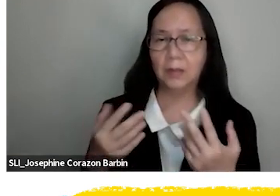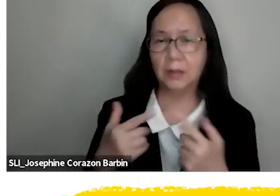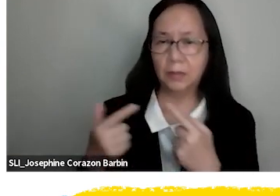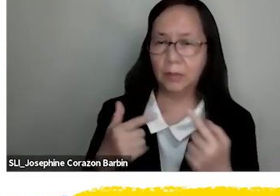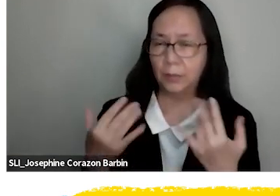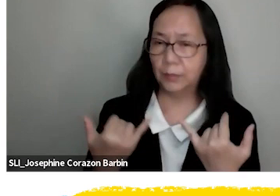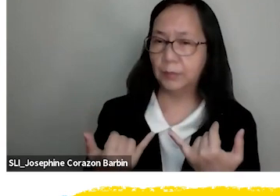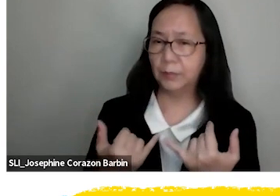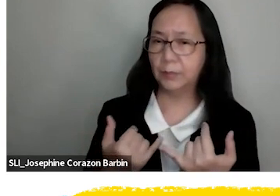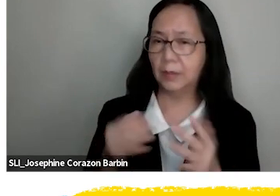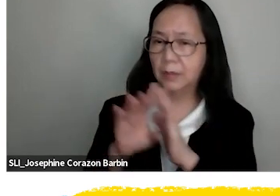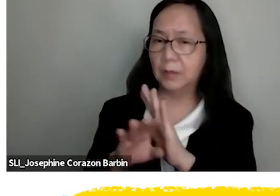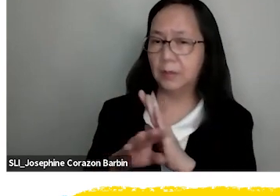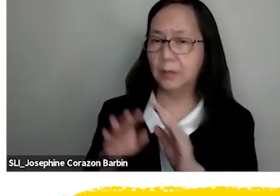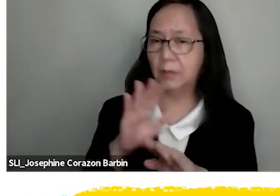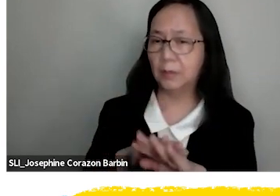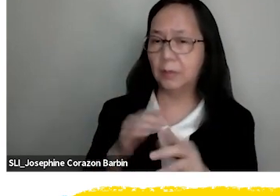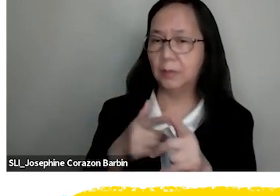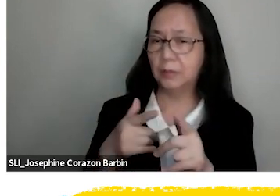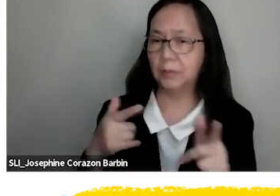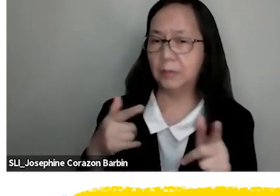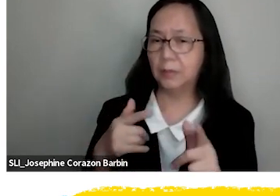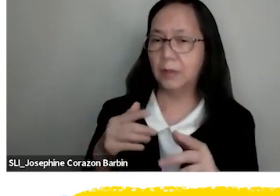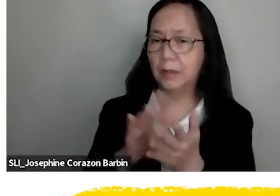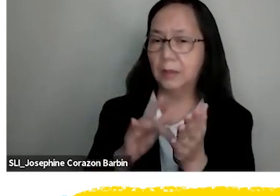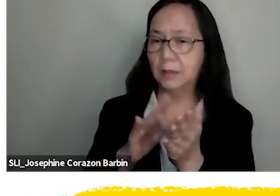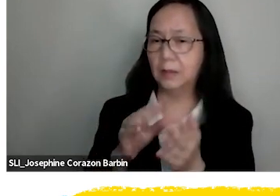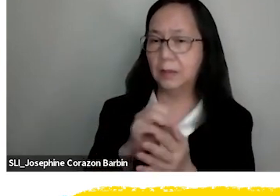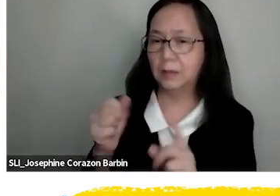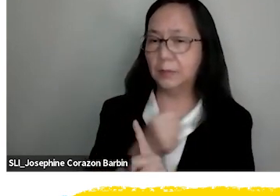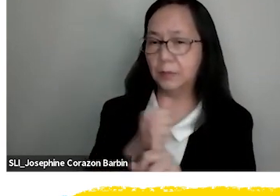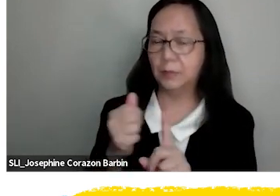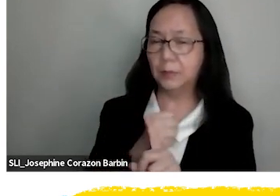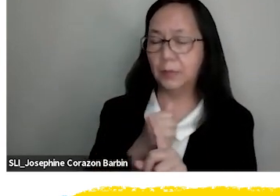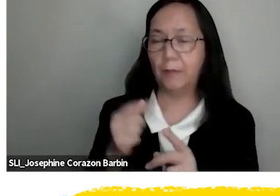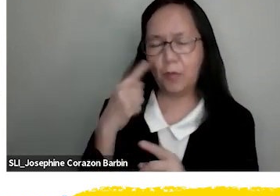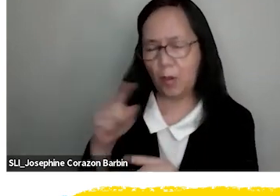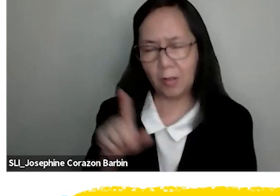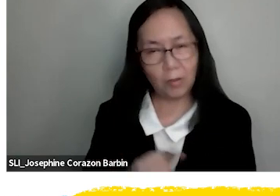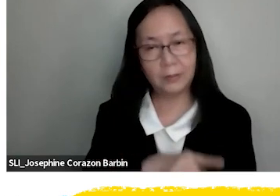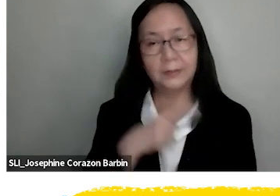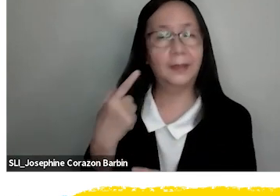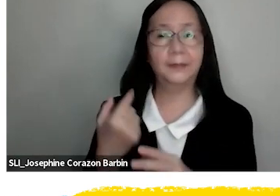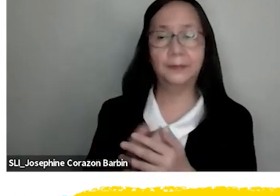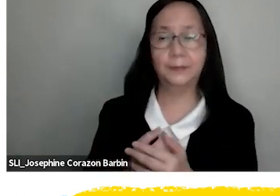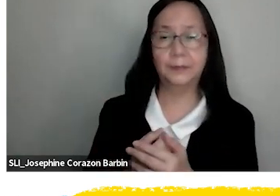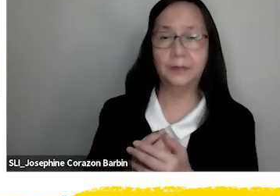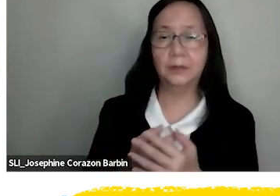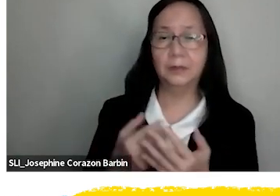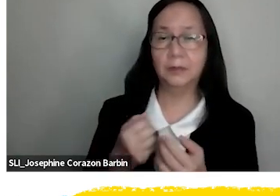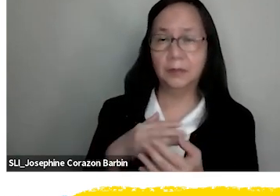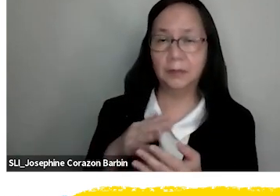crime of online of exploitation and abuse for a long time, including online exploitation